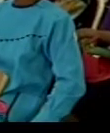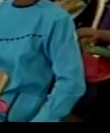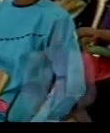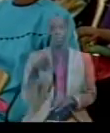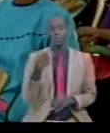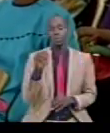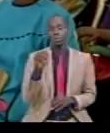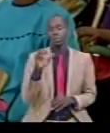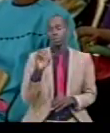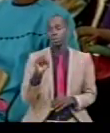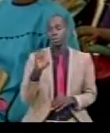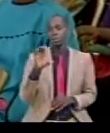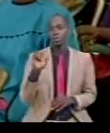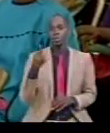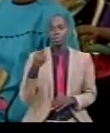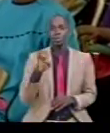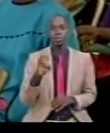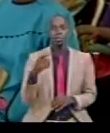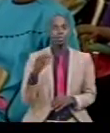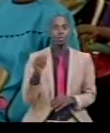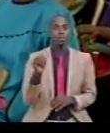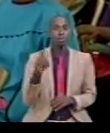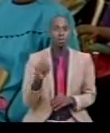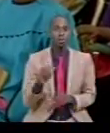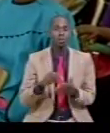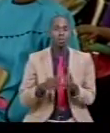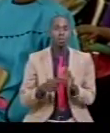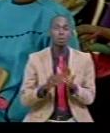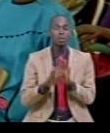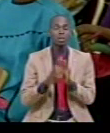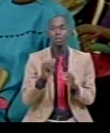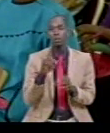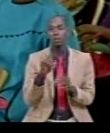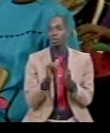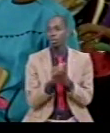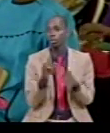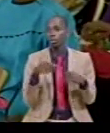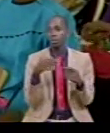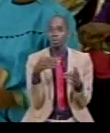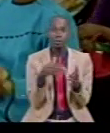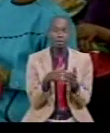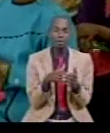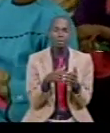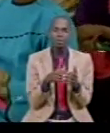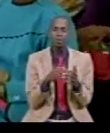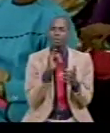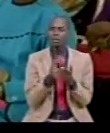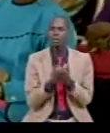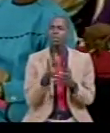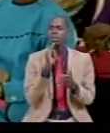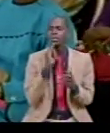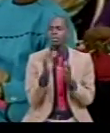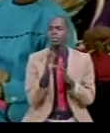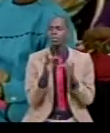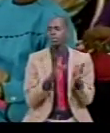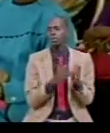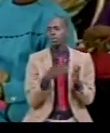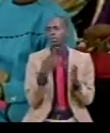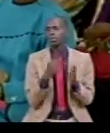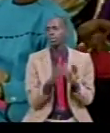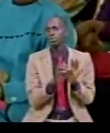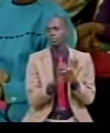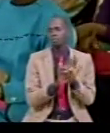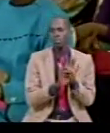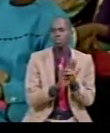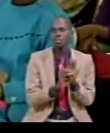I just wanted more light about the scapegoat. Is it that Jesus is the scapegoat or who? I just want